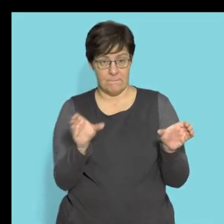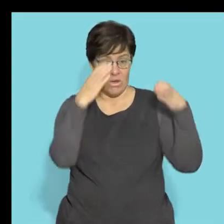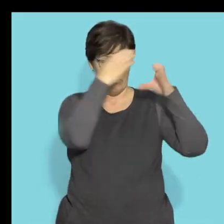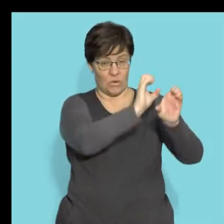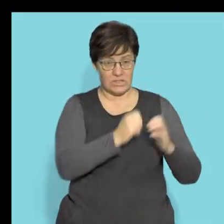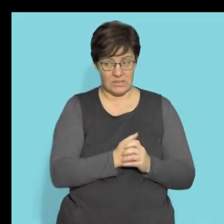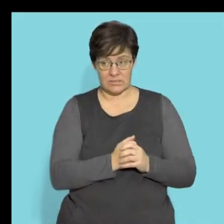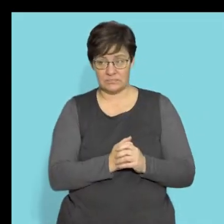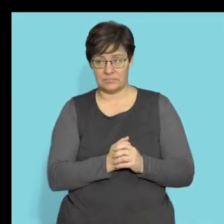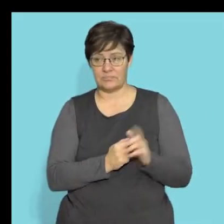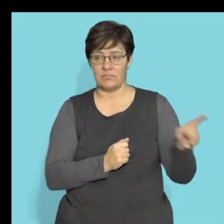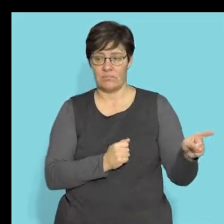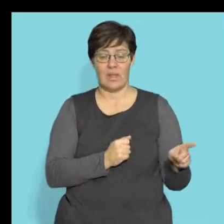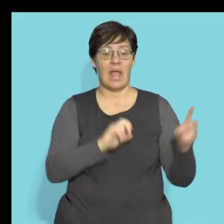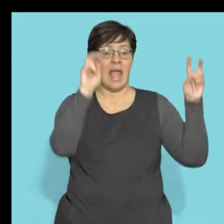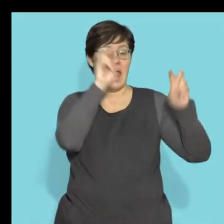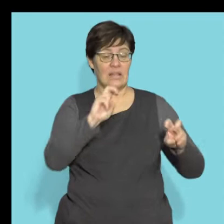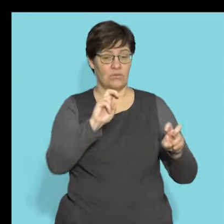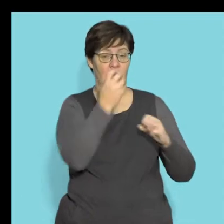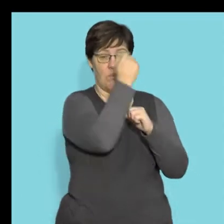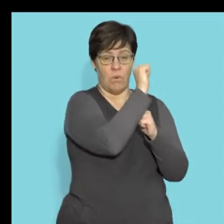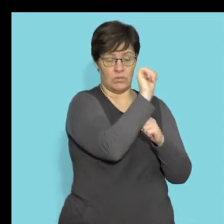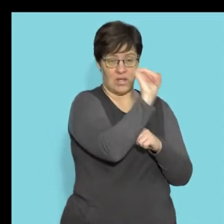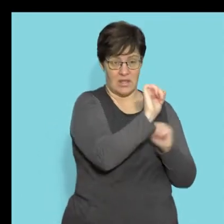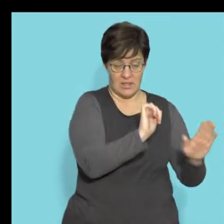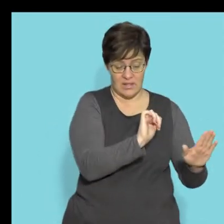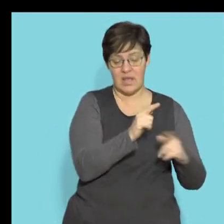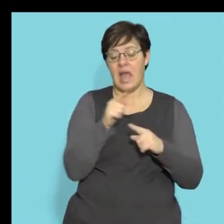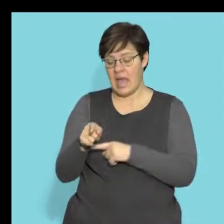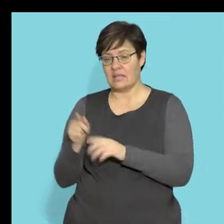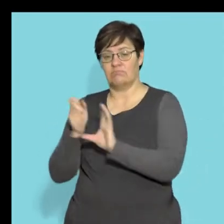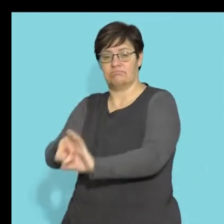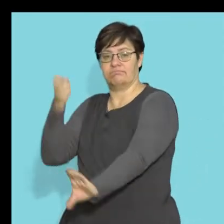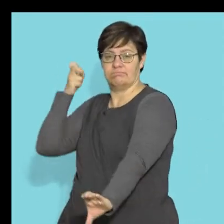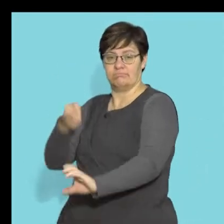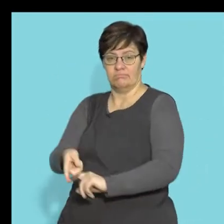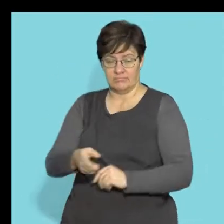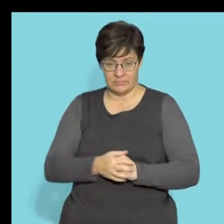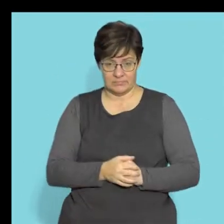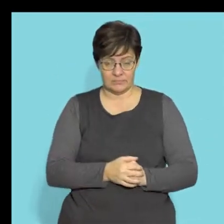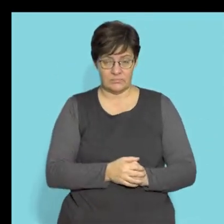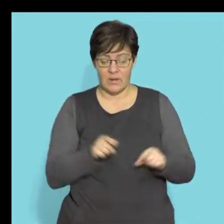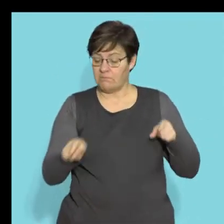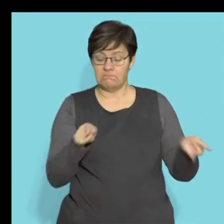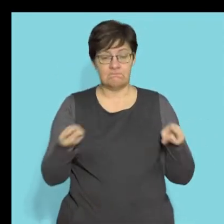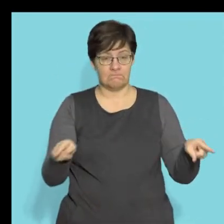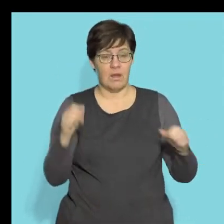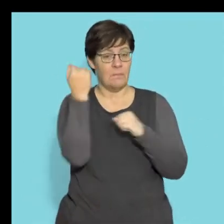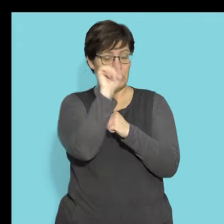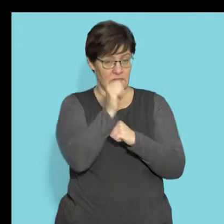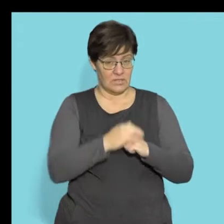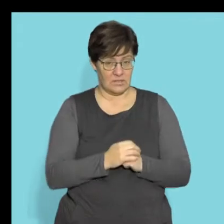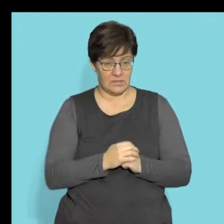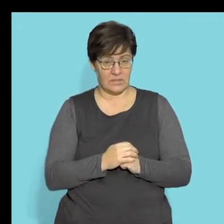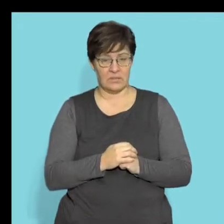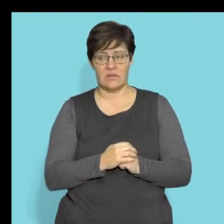that we're going to be talking about: the electric motor as well as the generator. And these two